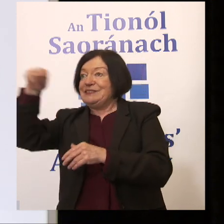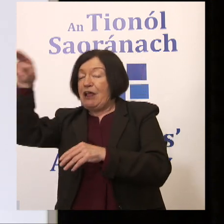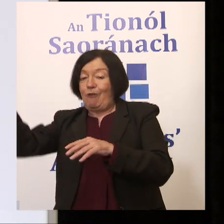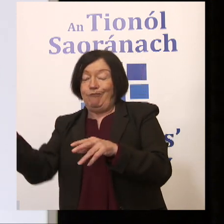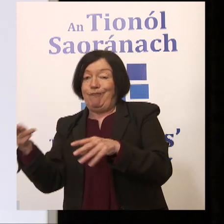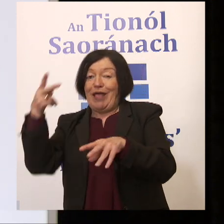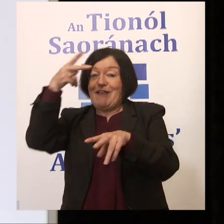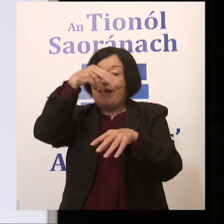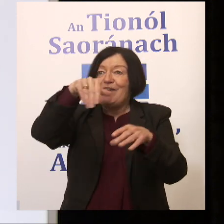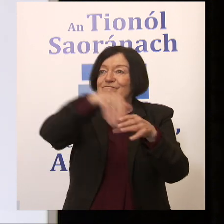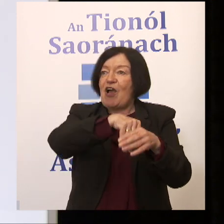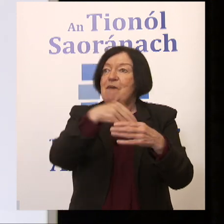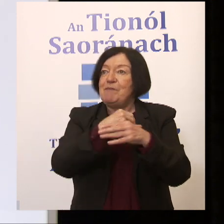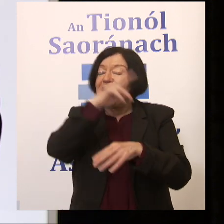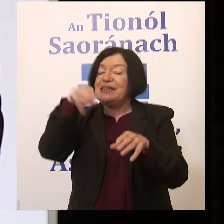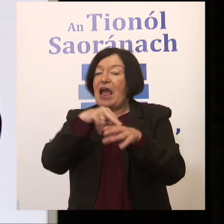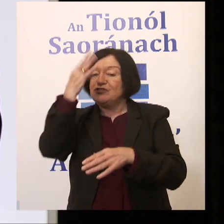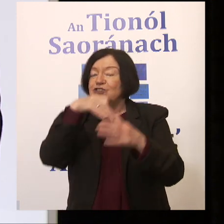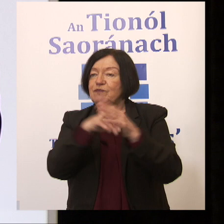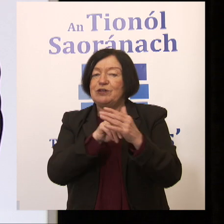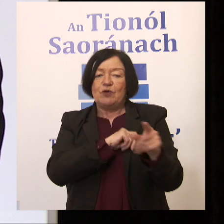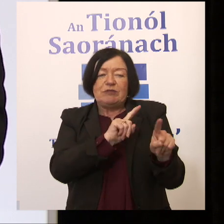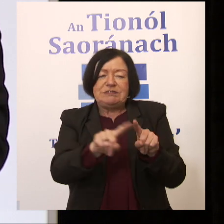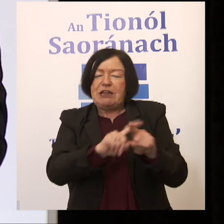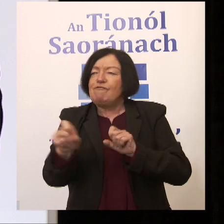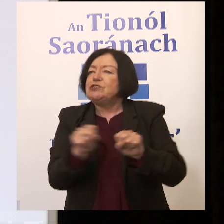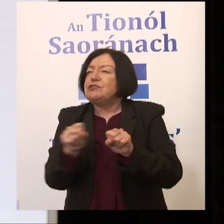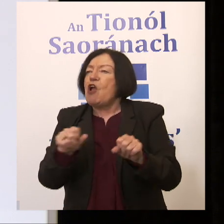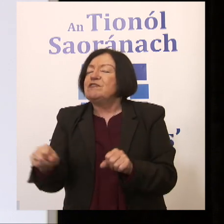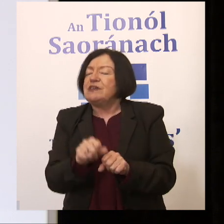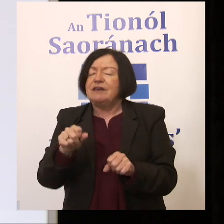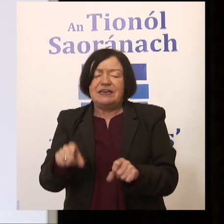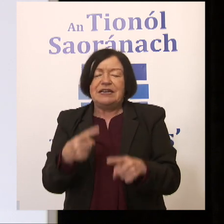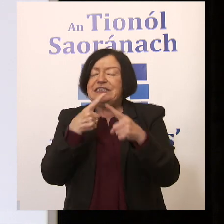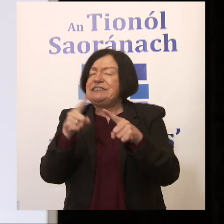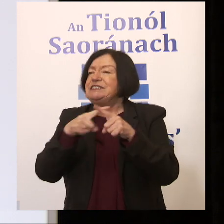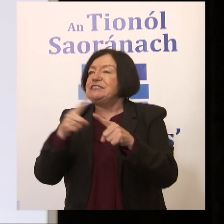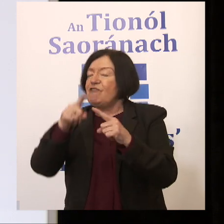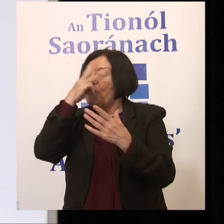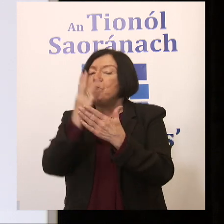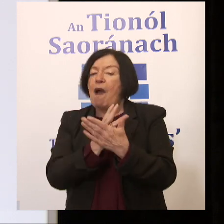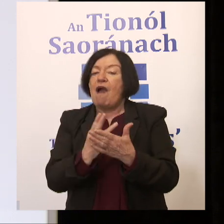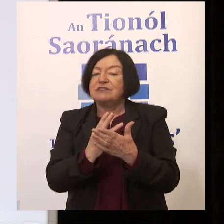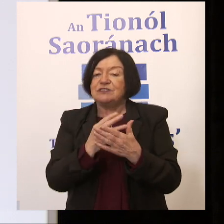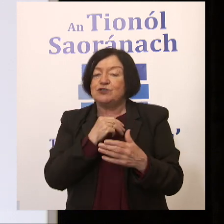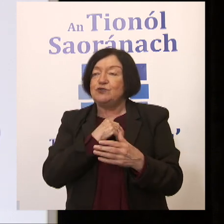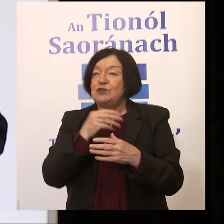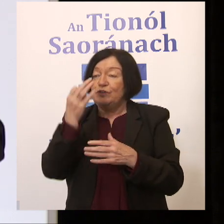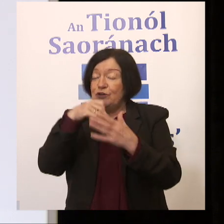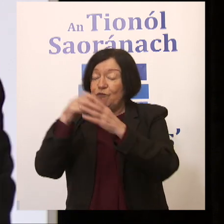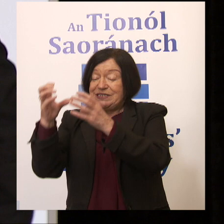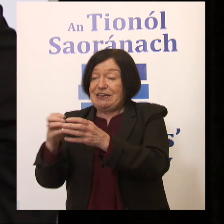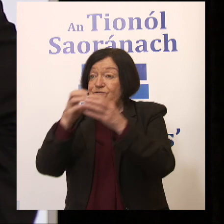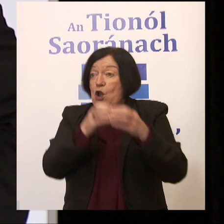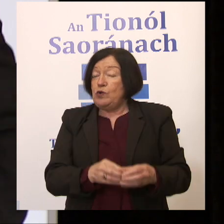much intervention is there by national government in a particular service area? So these are different, I suppose, dimensions to devolution that I think are